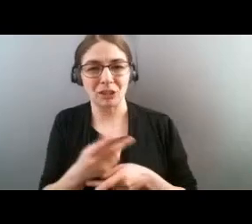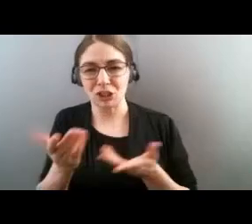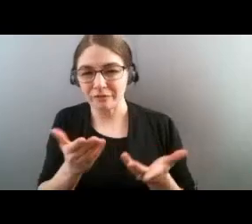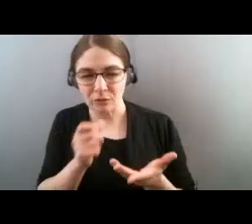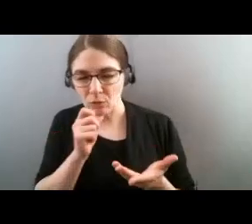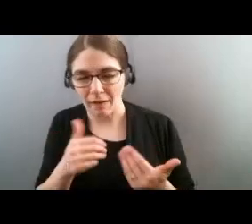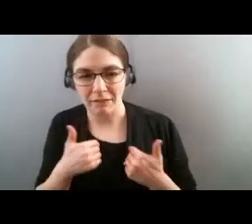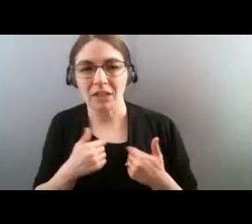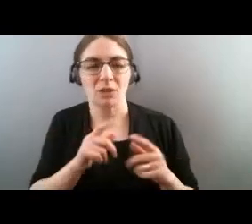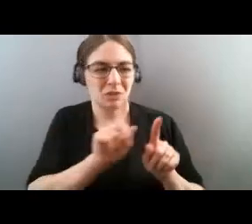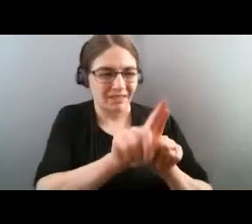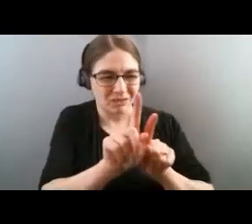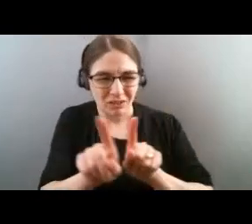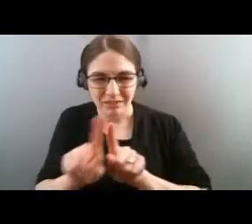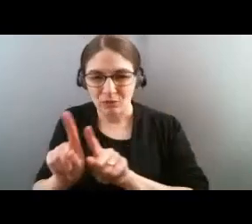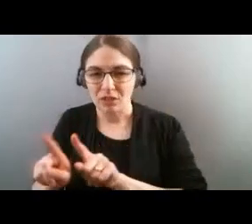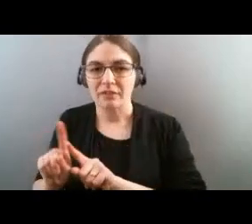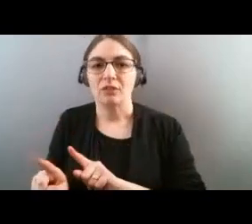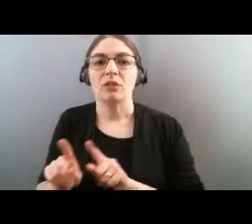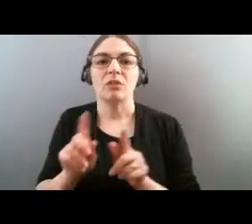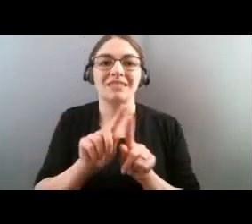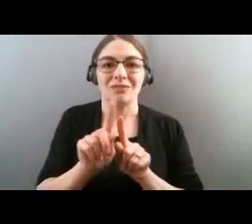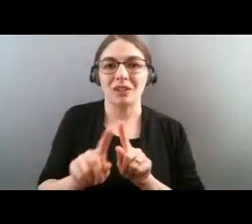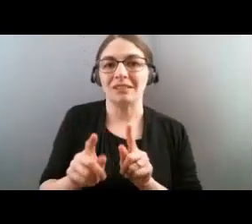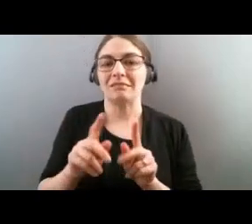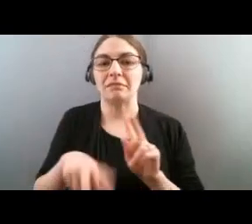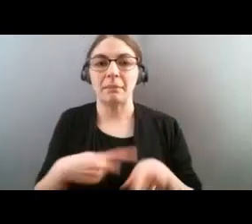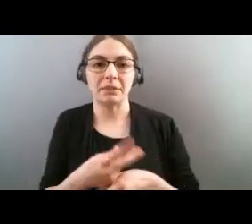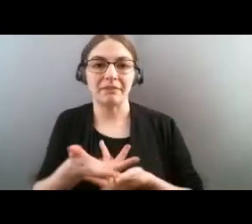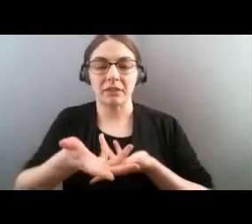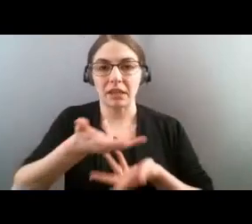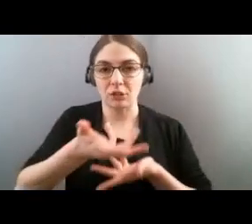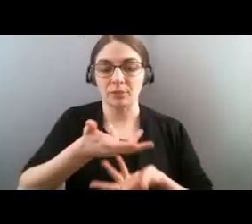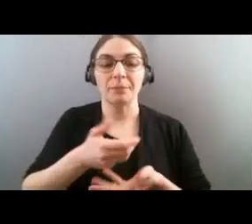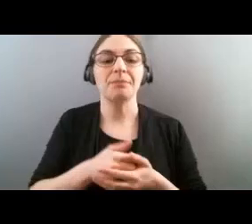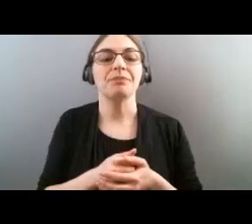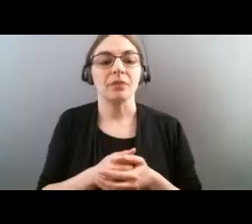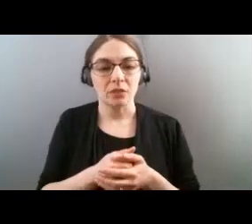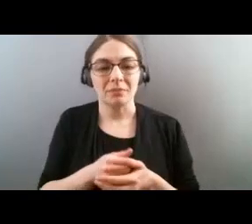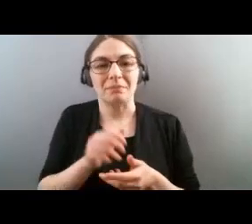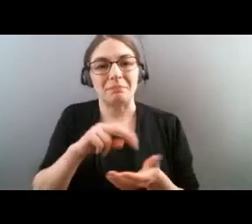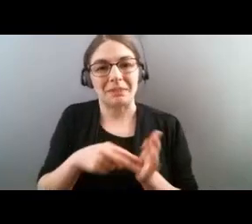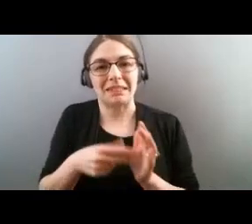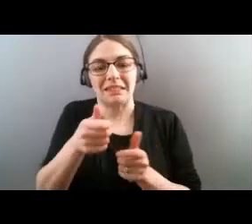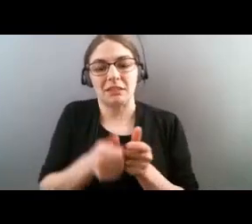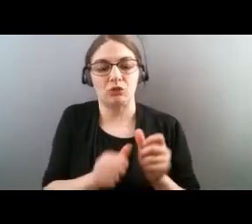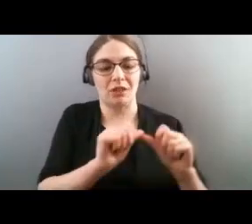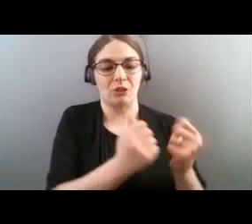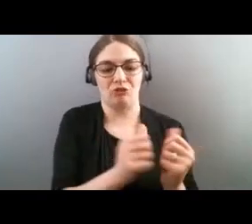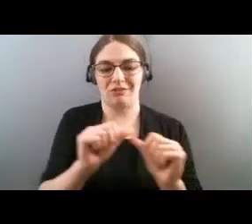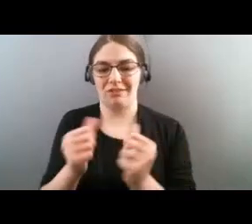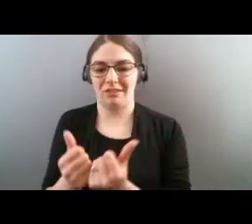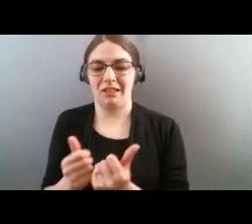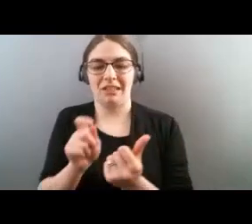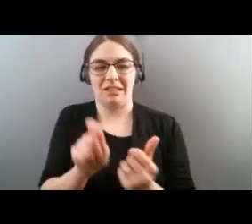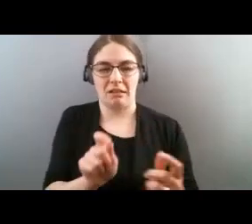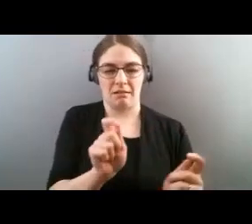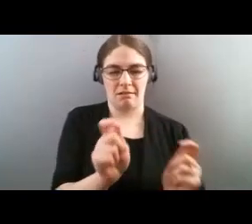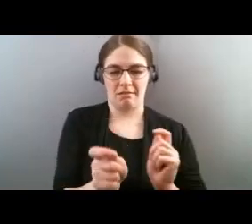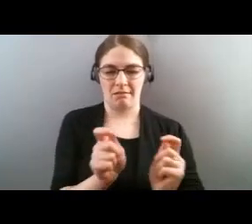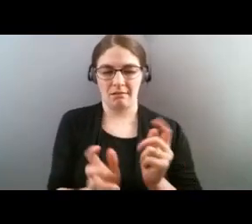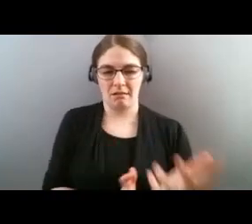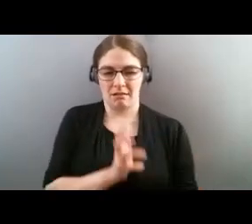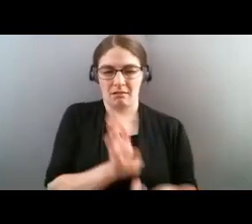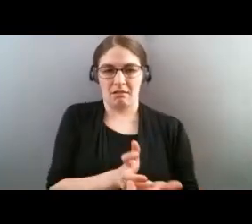engagement with phone or verbal. So every agency should tailor the plan to their own